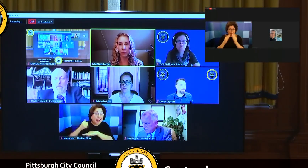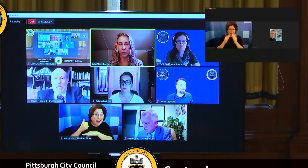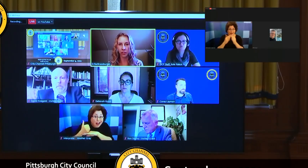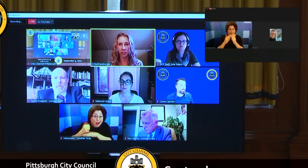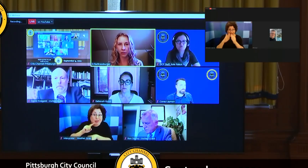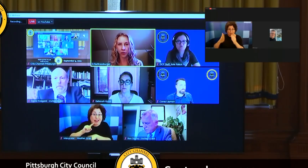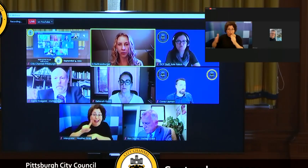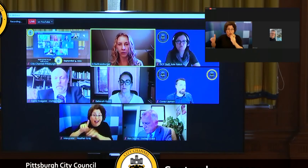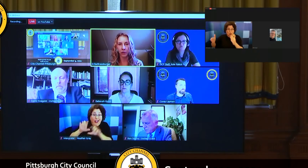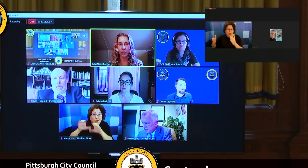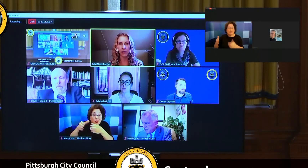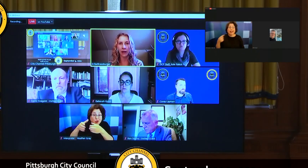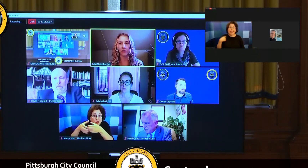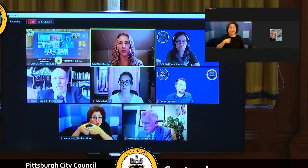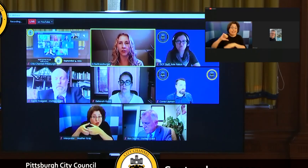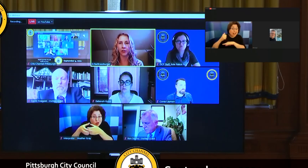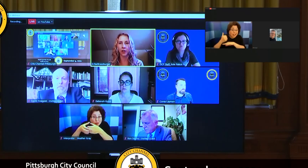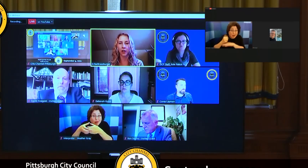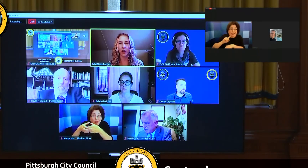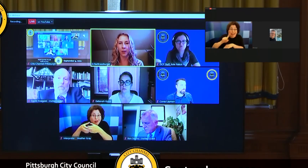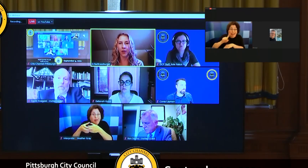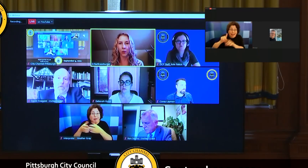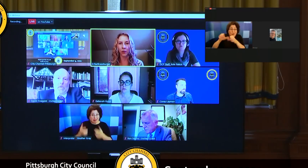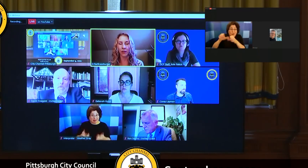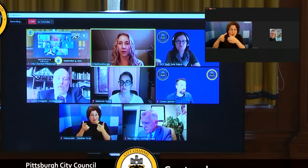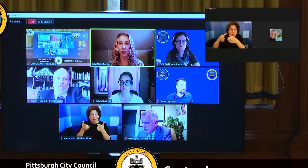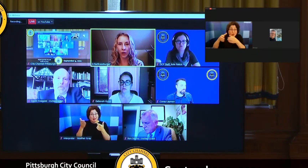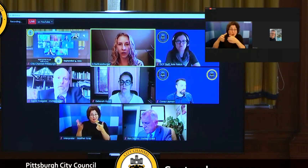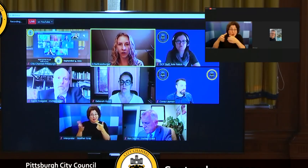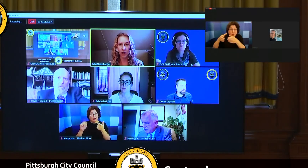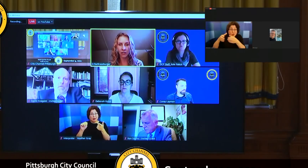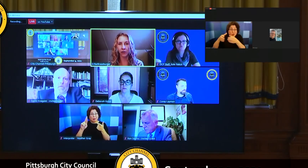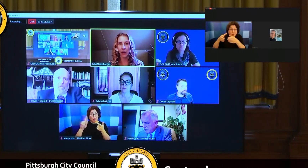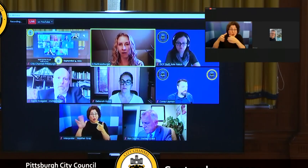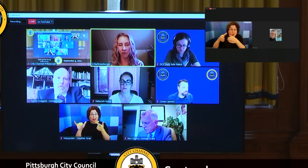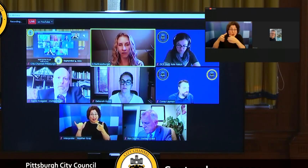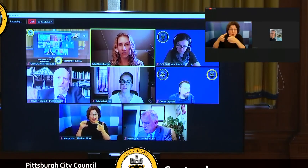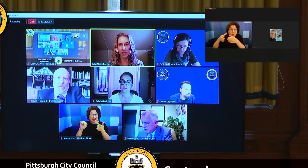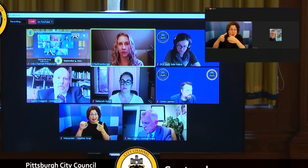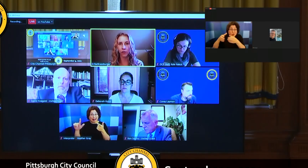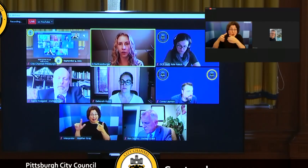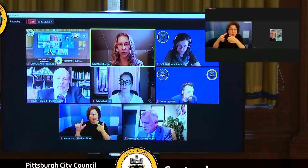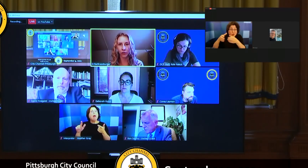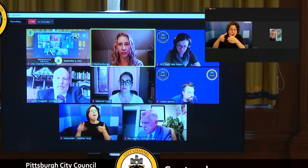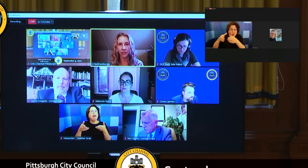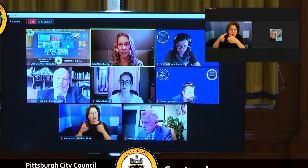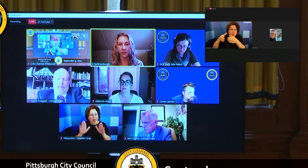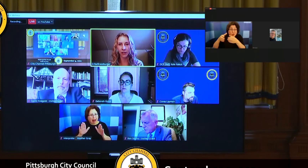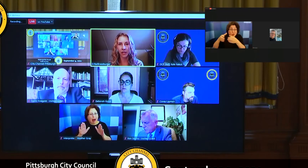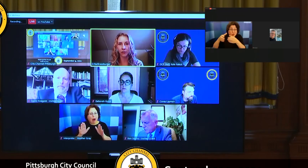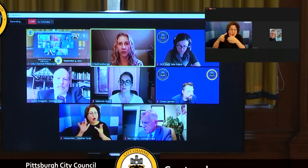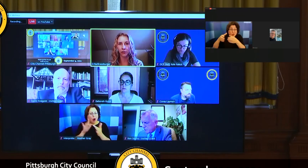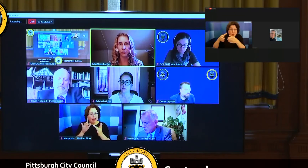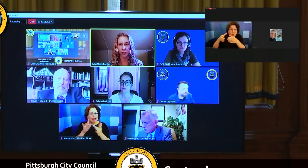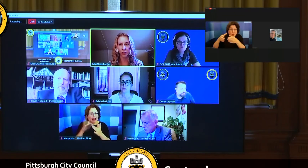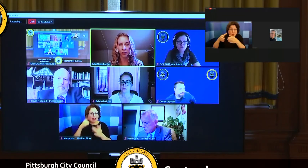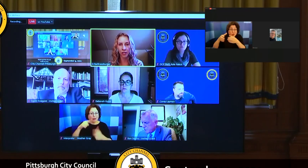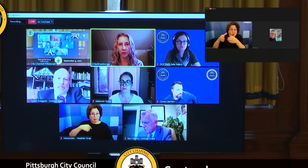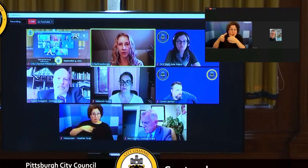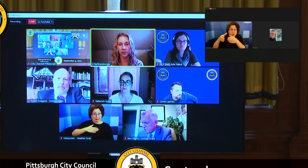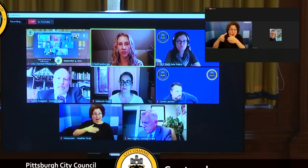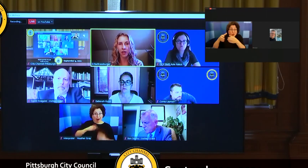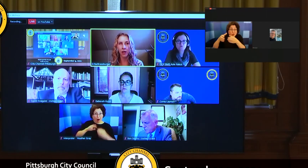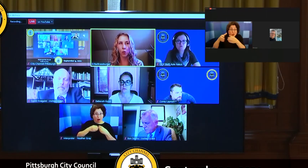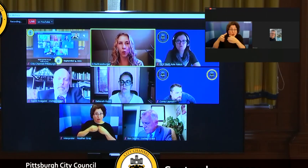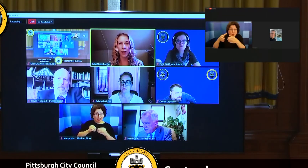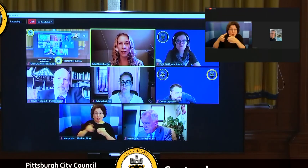small burgeoning group on Murray Hill Avenue that will allow for a point of contact for my office and for the university to be able to reach those